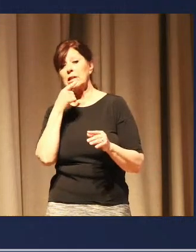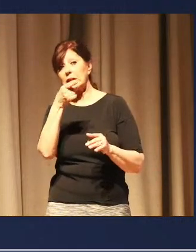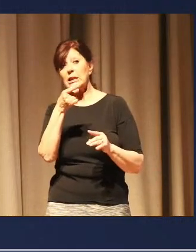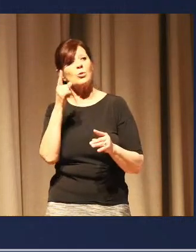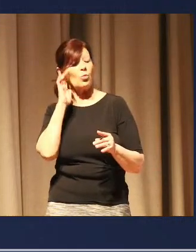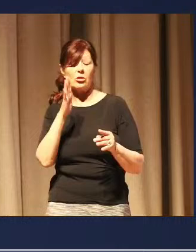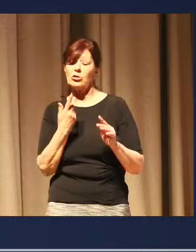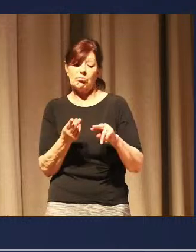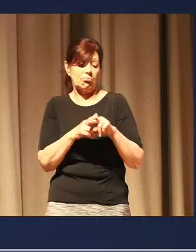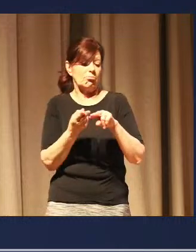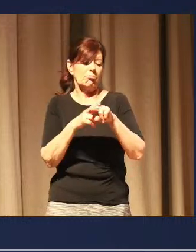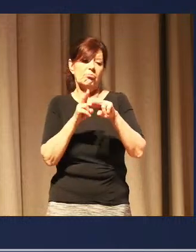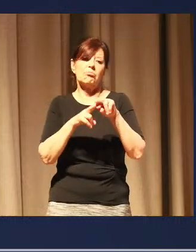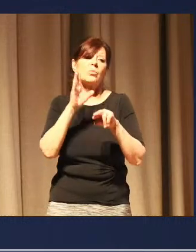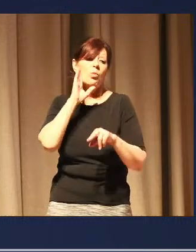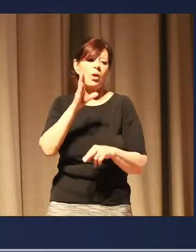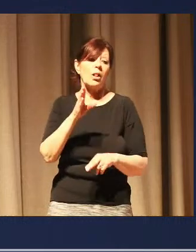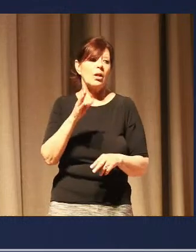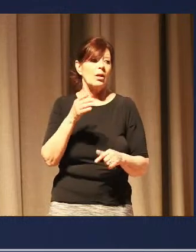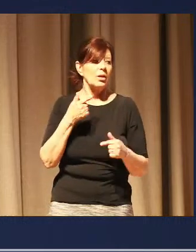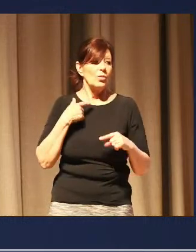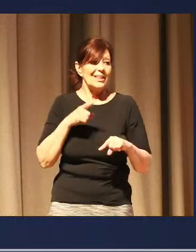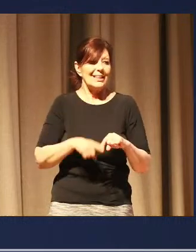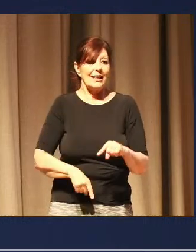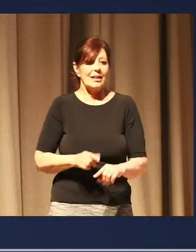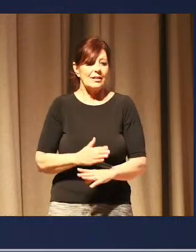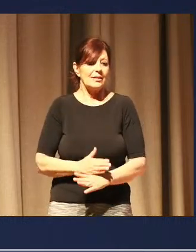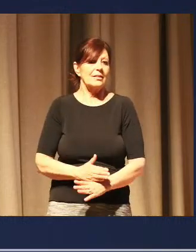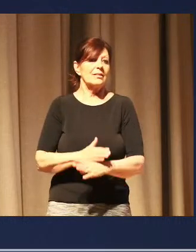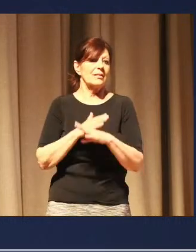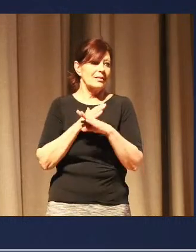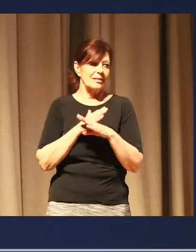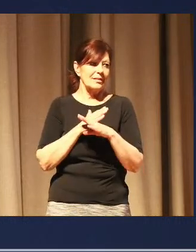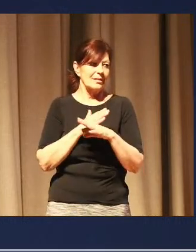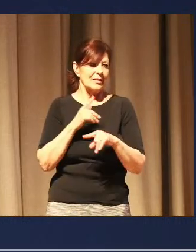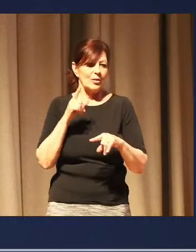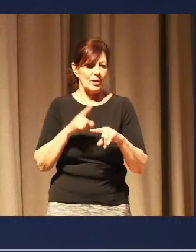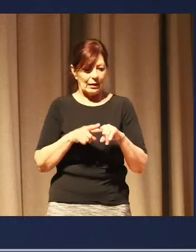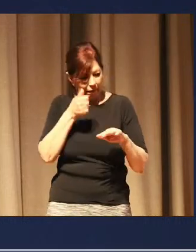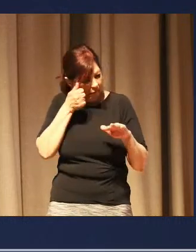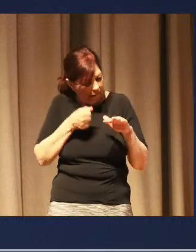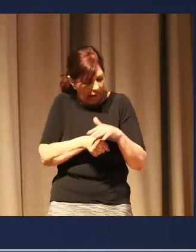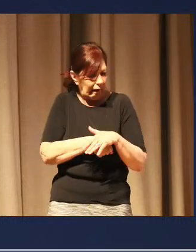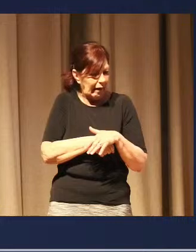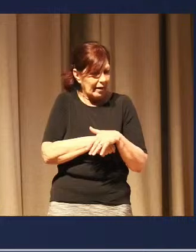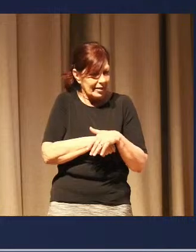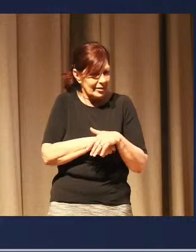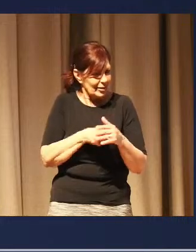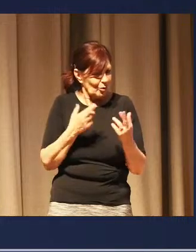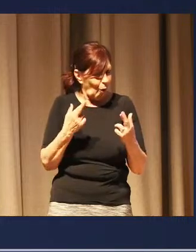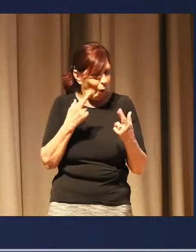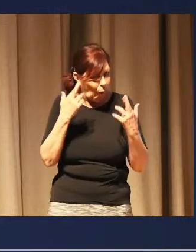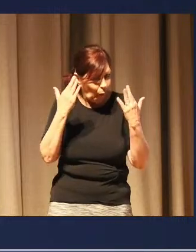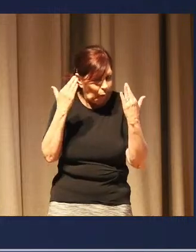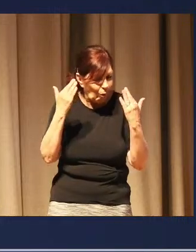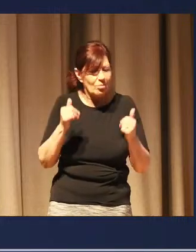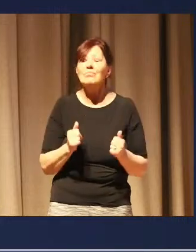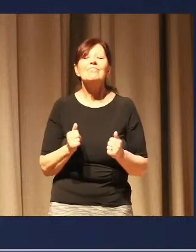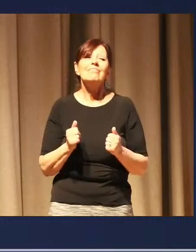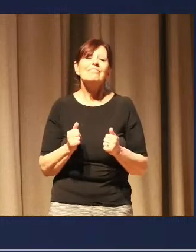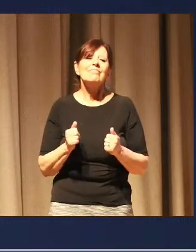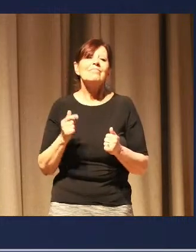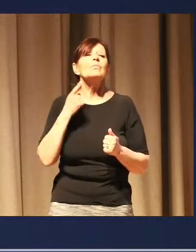only grow in number. We can't stop them, and we can't stick our heads in the snow and hope they disappear.